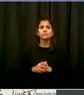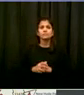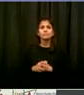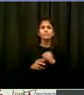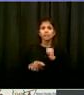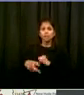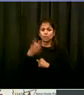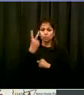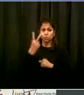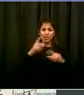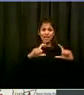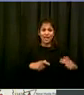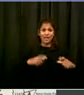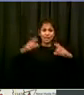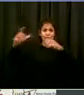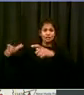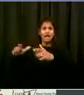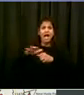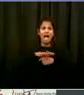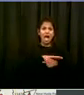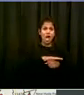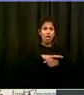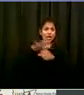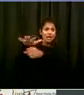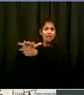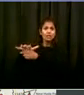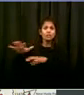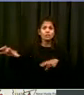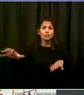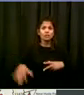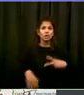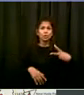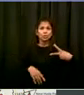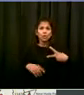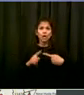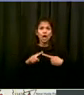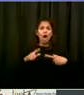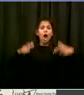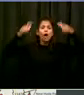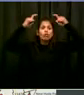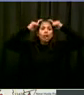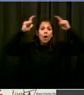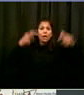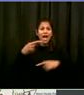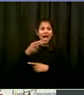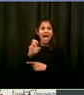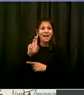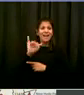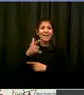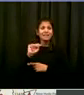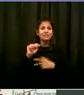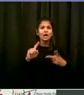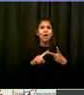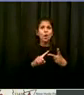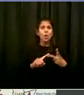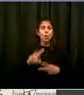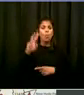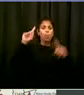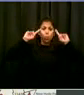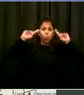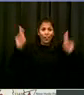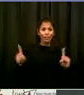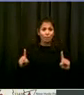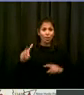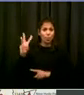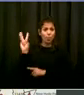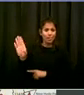every precaution to stop the spread of COVID in Brooklyn and Queens. Now, the red zones, the idea in the red